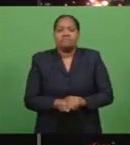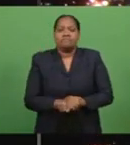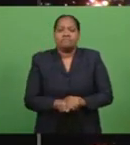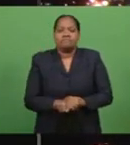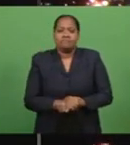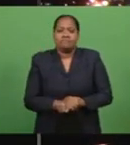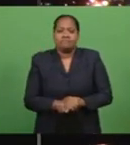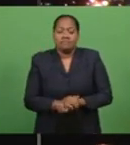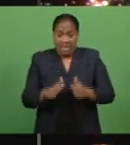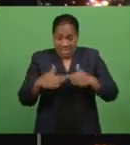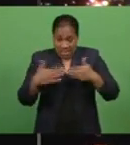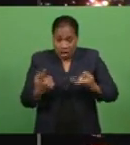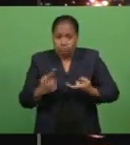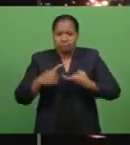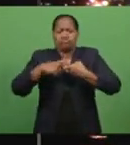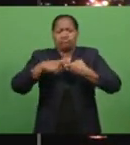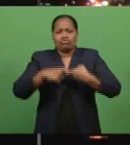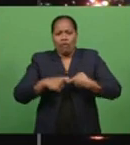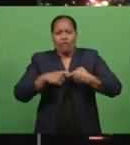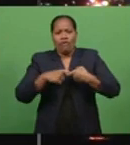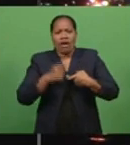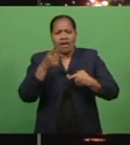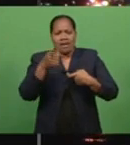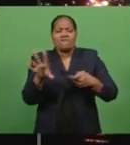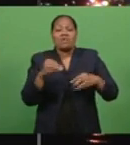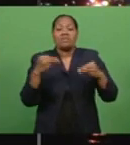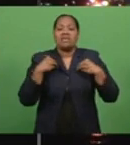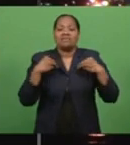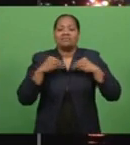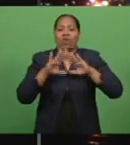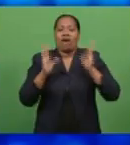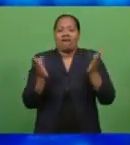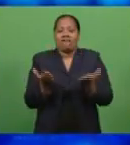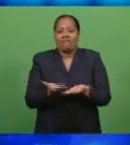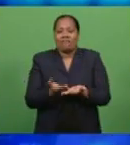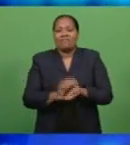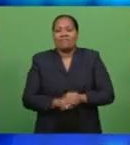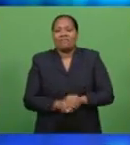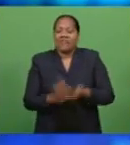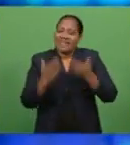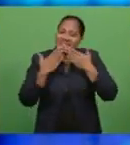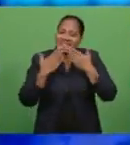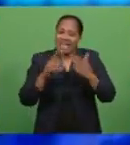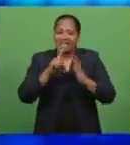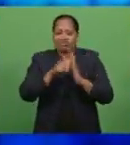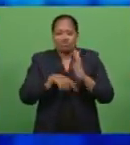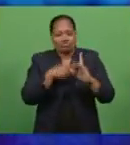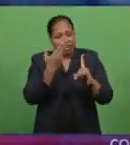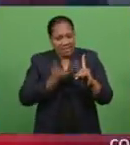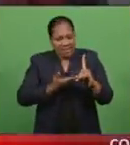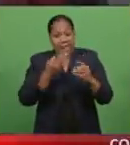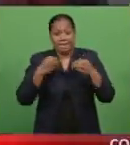And we now join Whitney, who has all the latest from the business world. Thanks, Jackie. In business tonight,